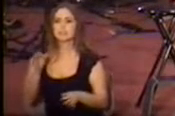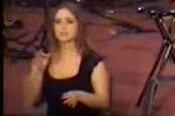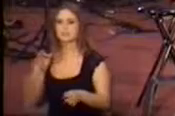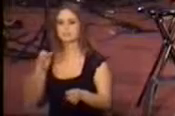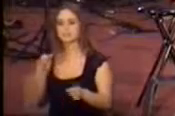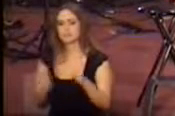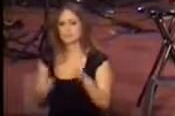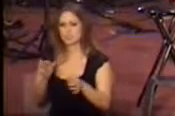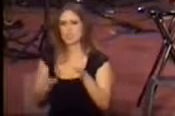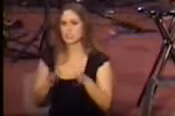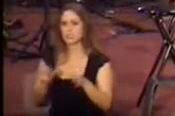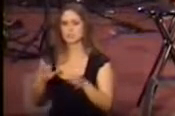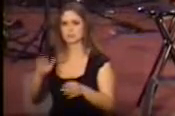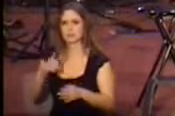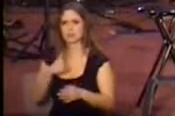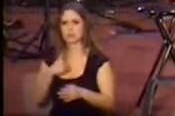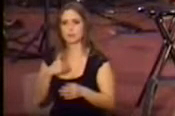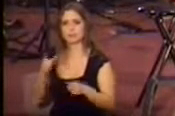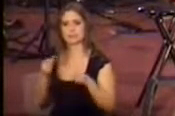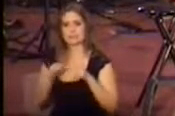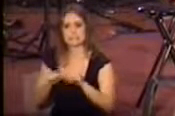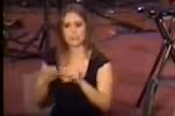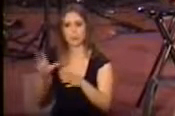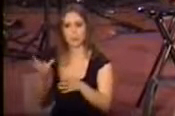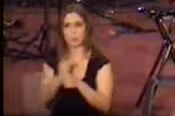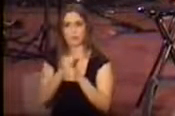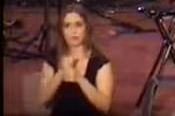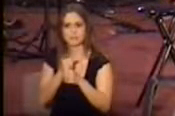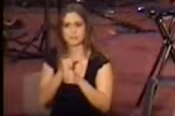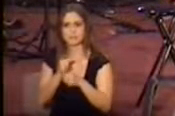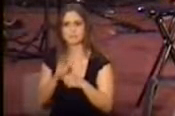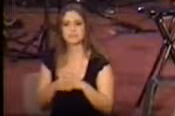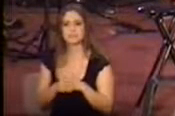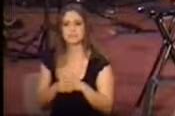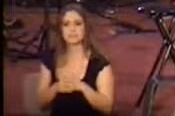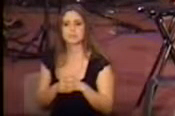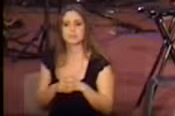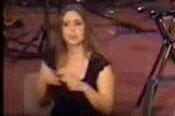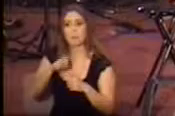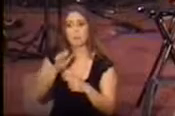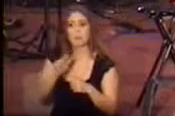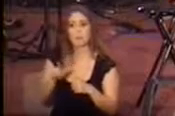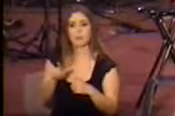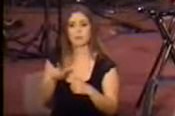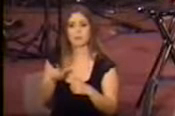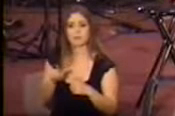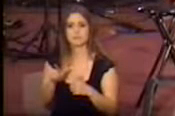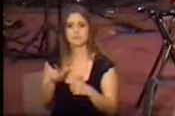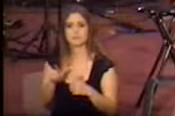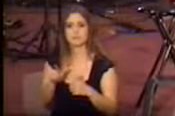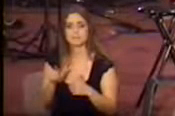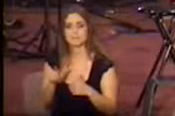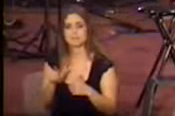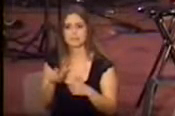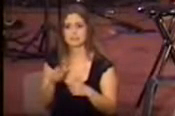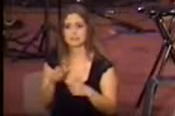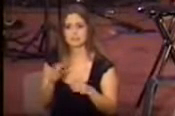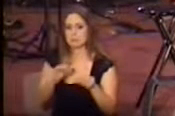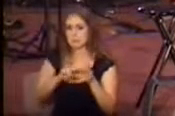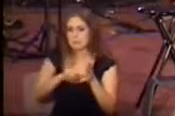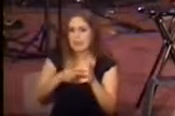But that depends on how we feel about the gospel. For Paul, it was everything. The advancement and the progress